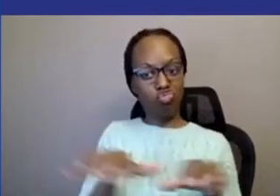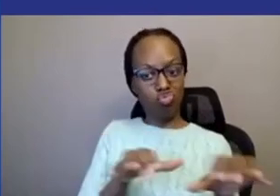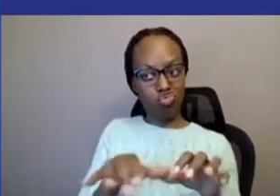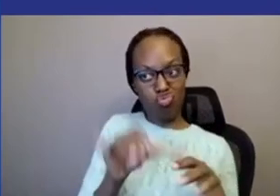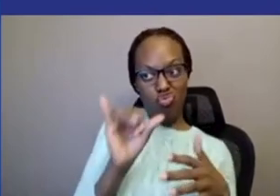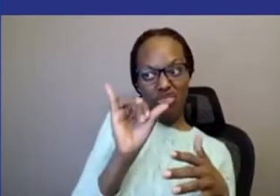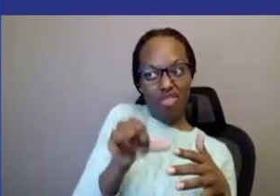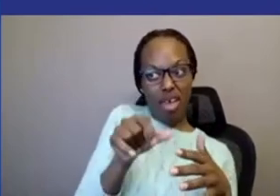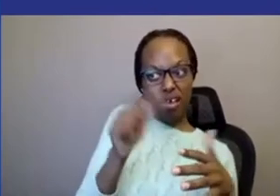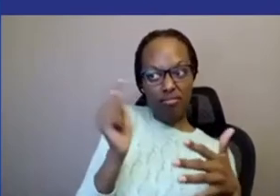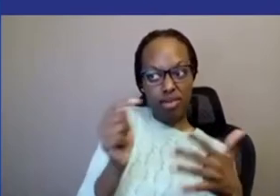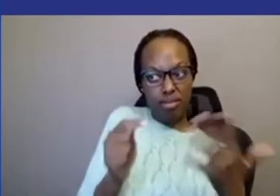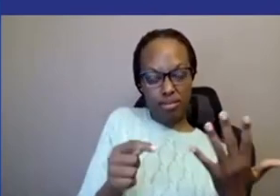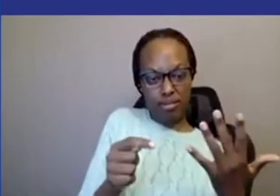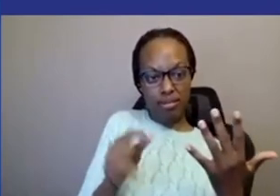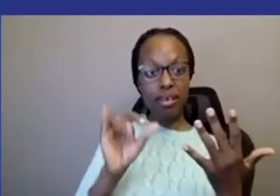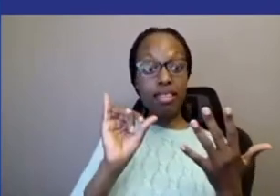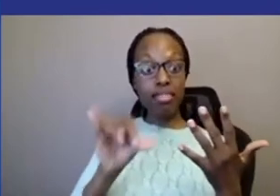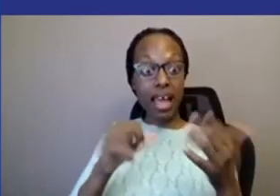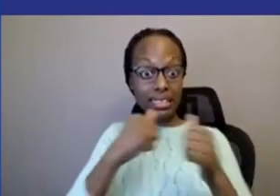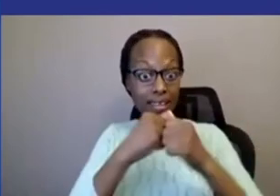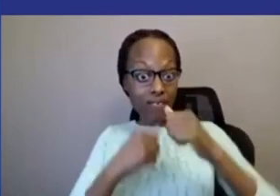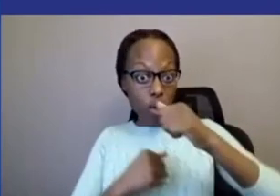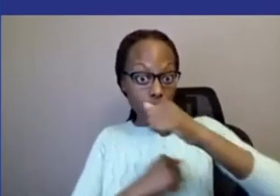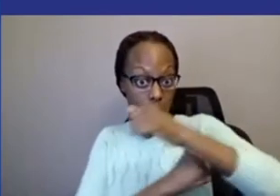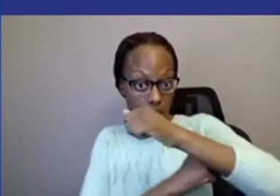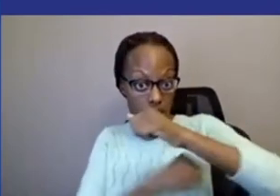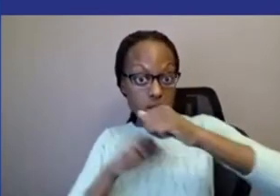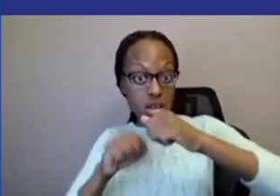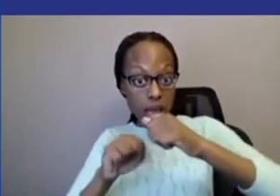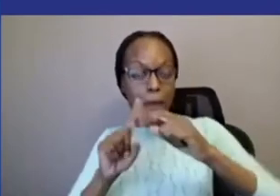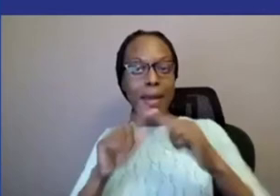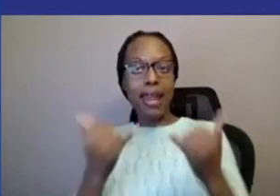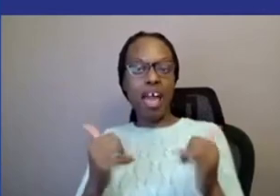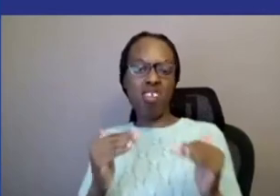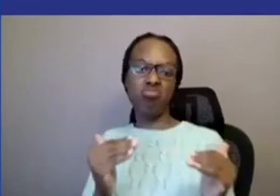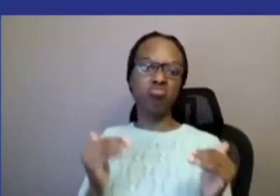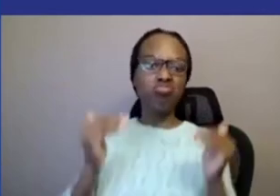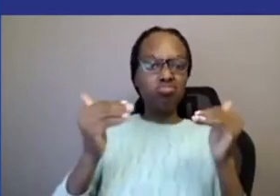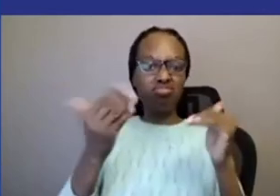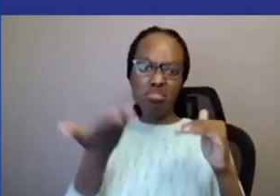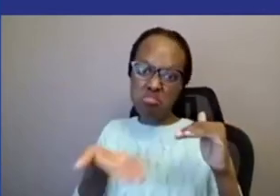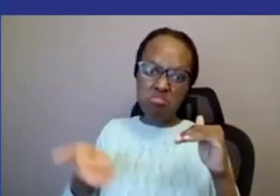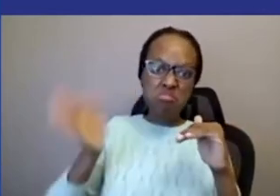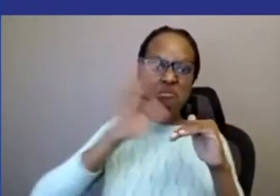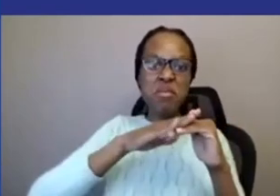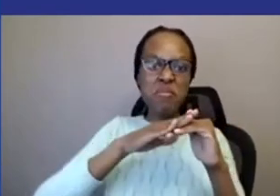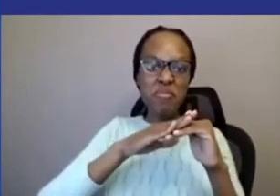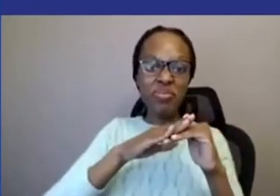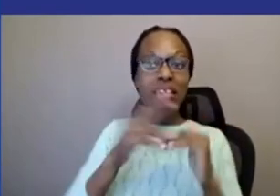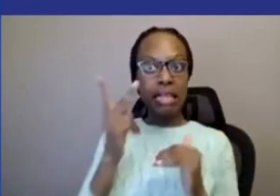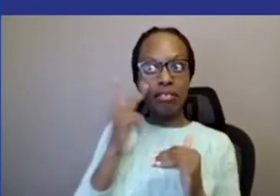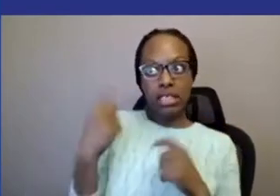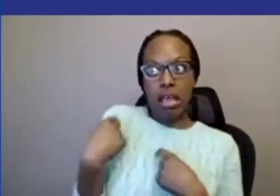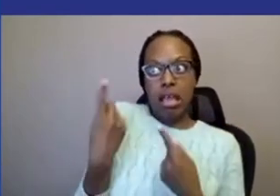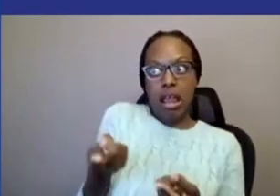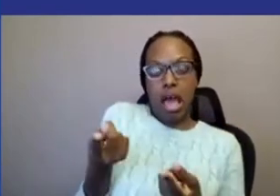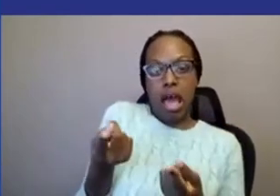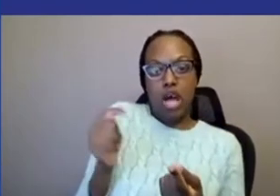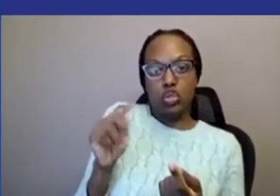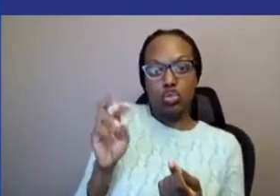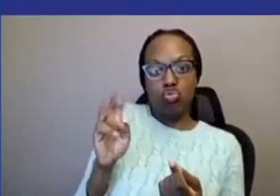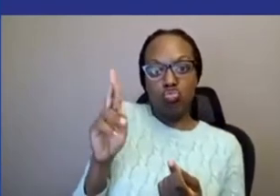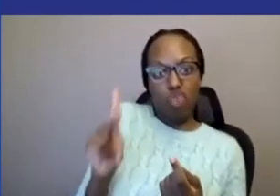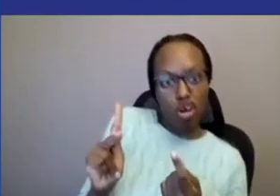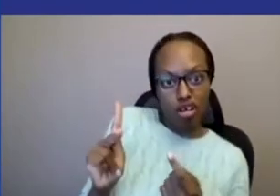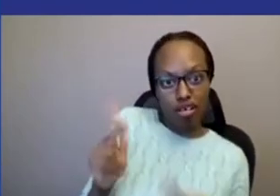this is the foundation of it. But now let's take it up a notch. Okay. They've seen us all twerk, twerk, twerk, but have we put it all in the pocket?